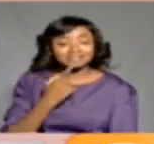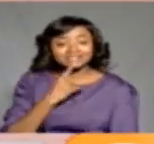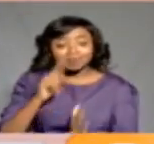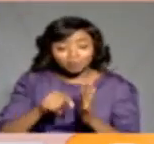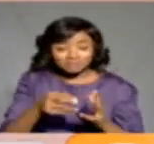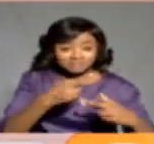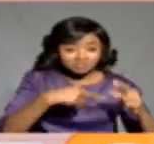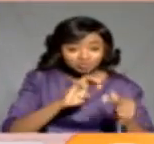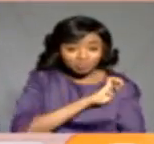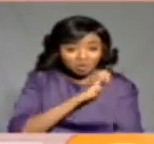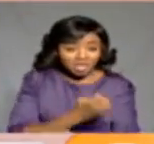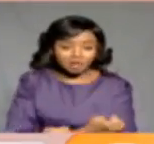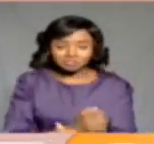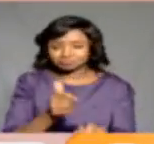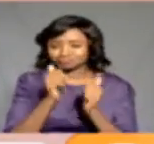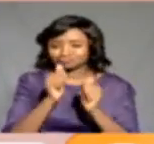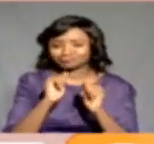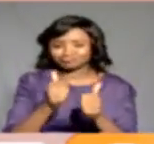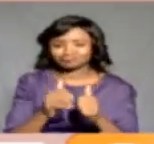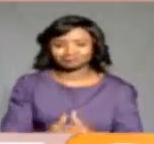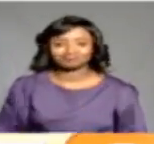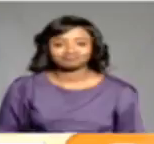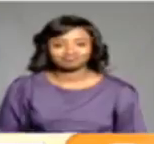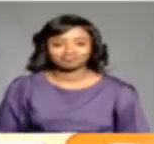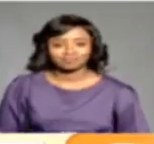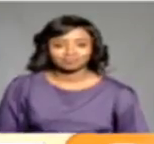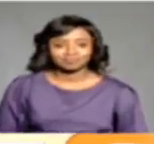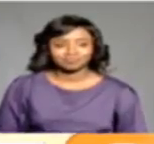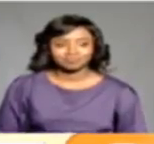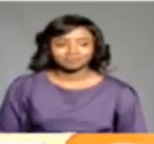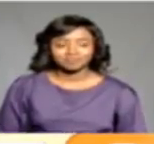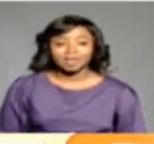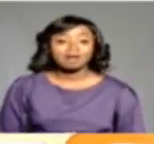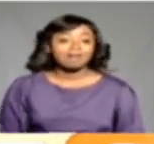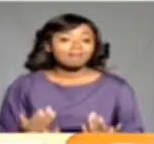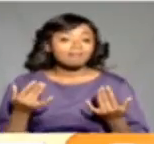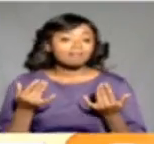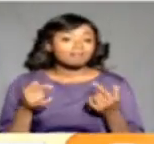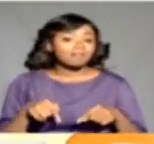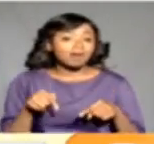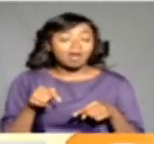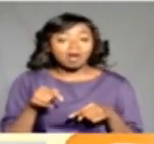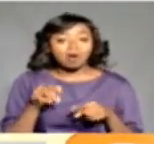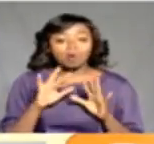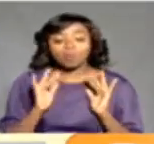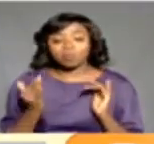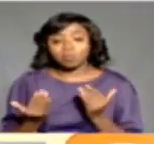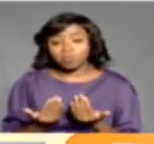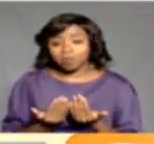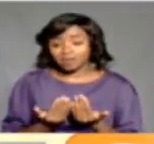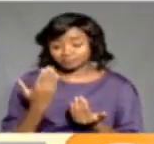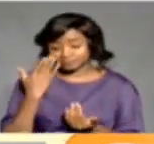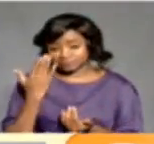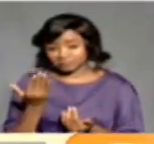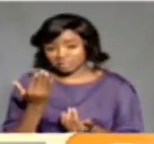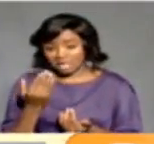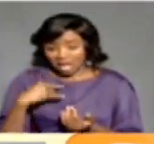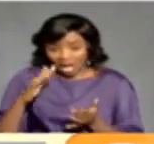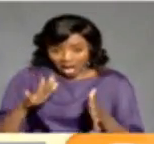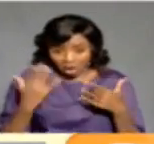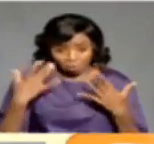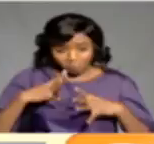renewable energy is the way to go. We are living in a world where the consumption of carbon is becoming